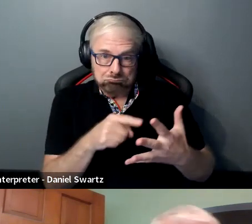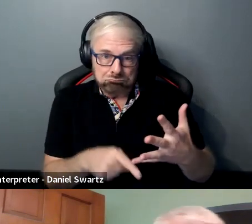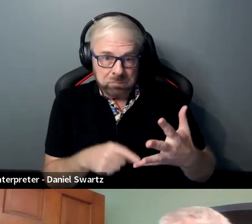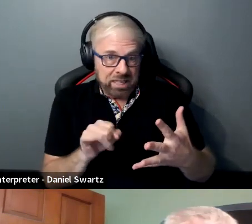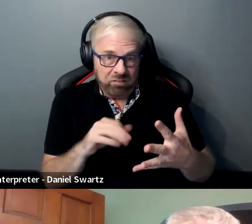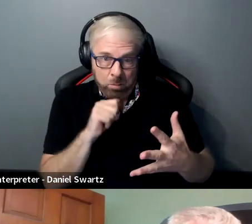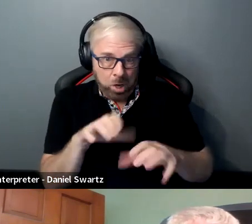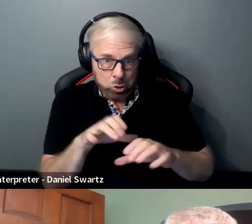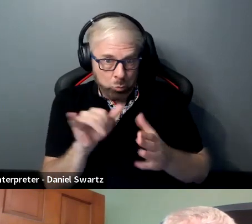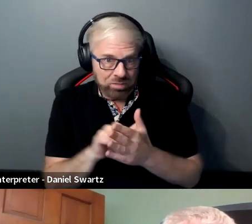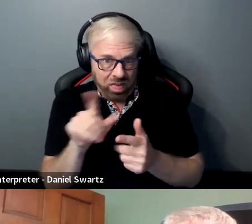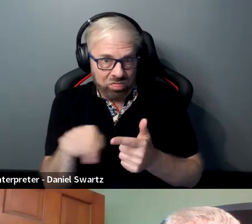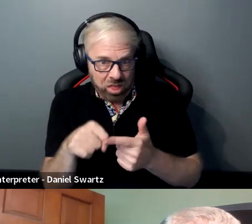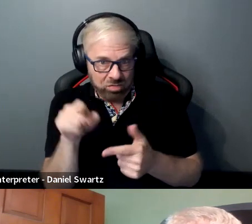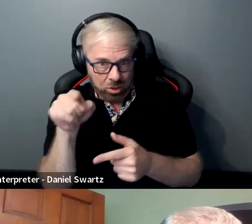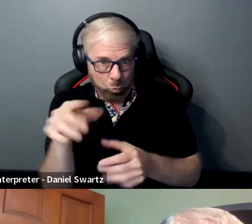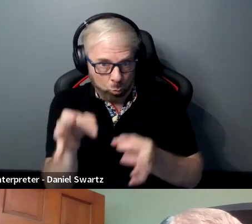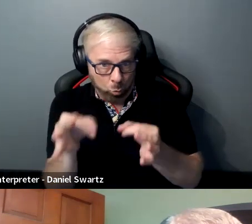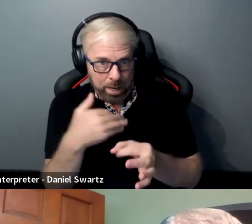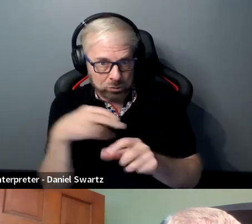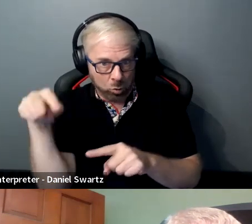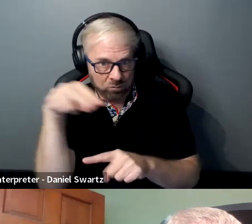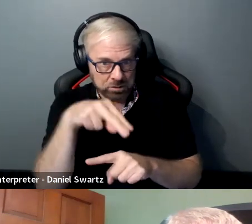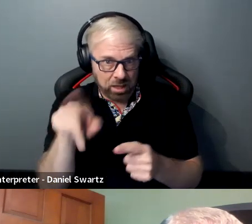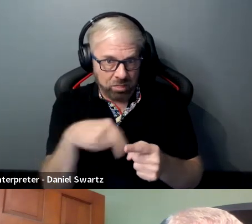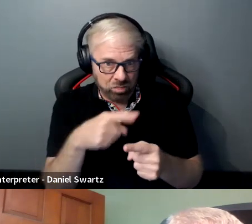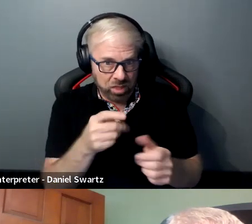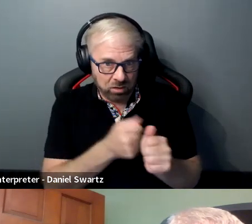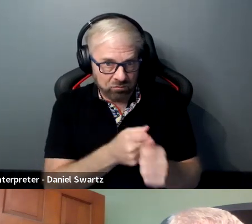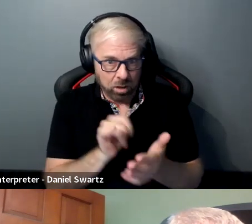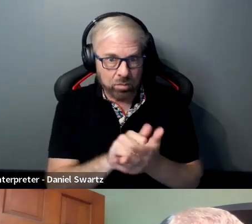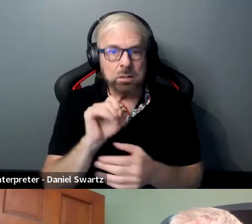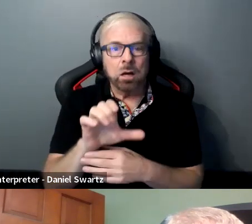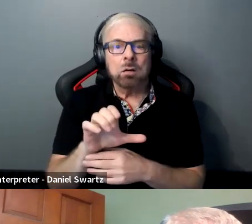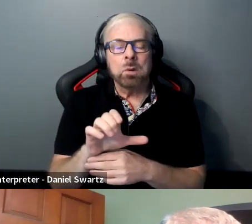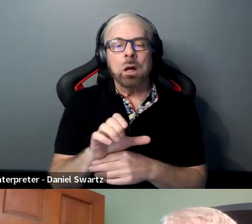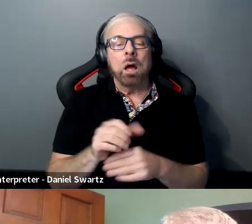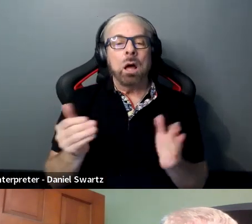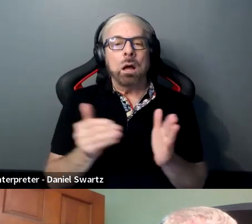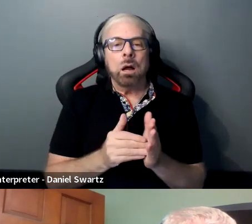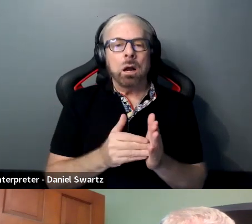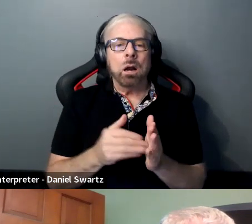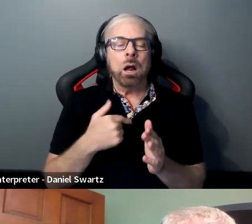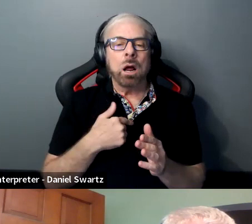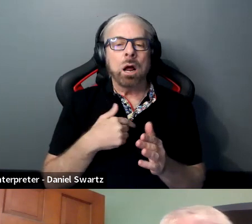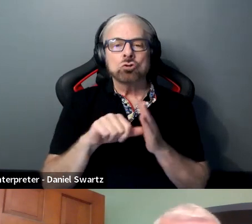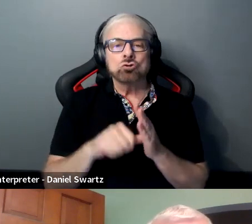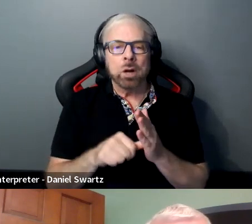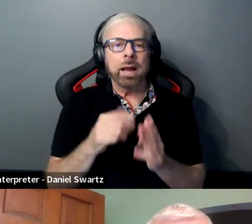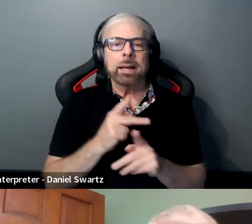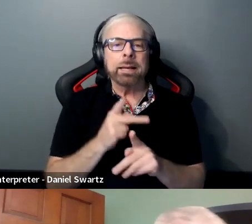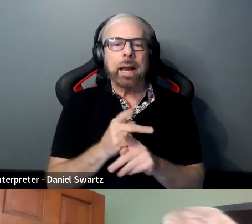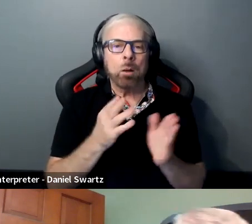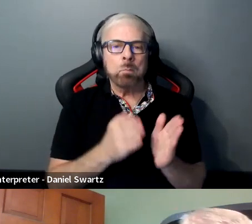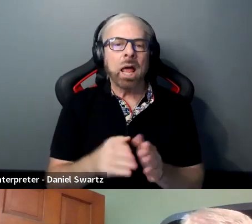there's oversight there, and they have that document to go by. Again, I'm going to stress care plans look at the future, not